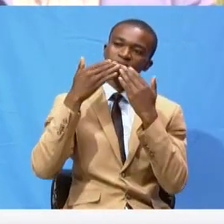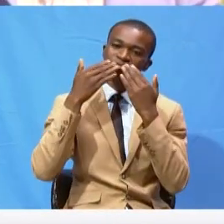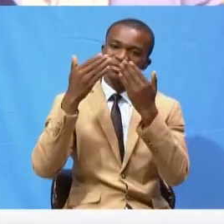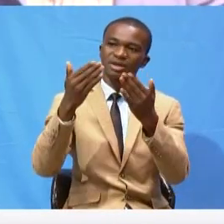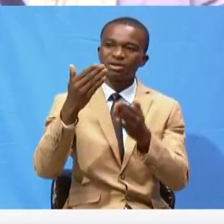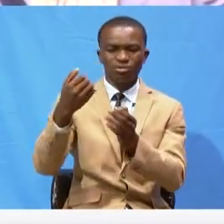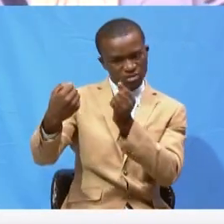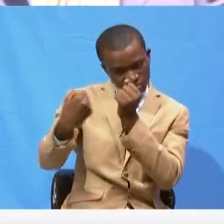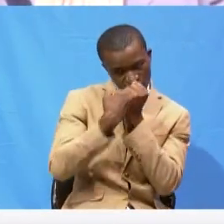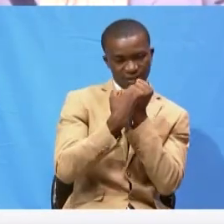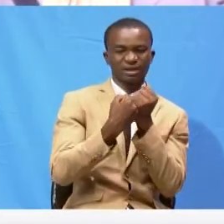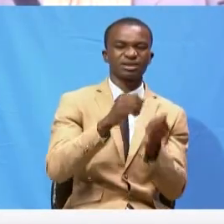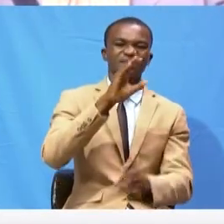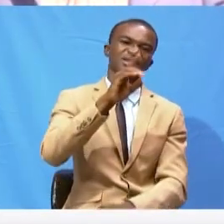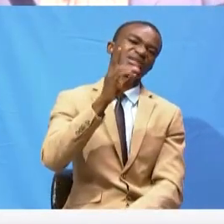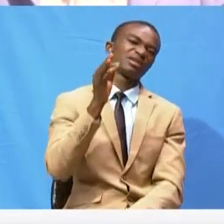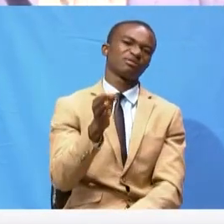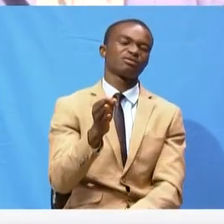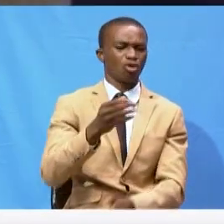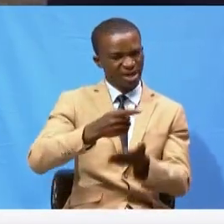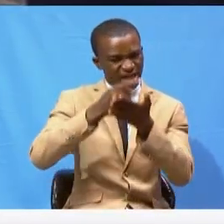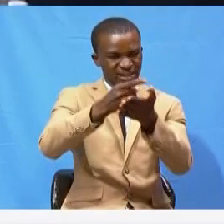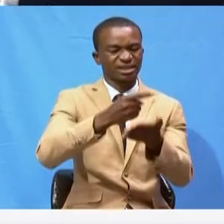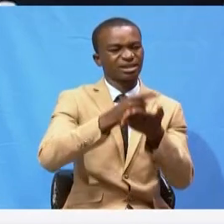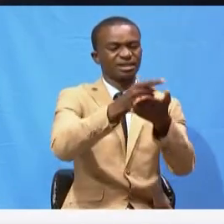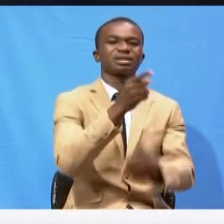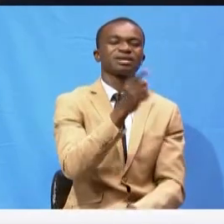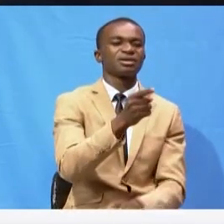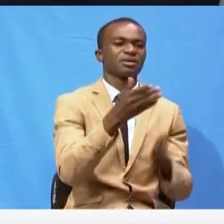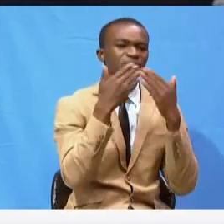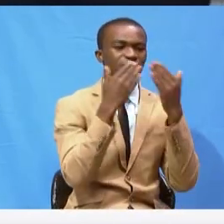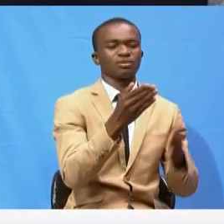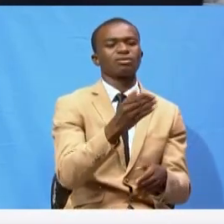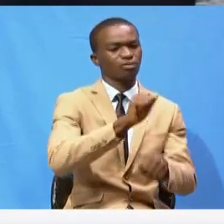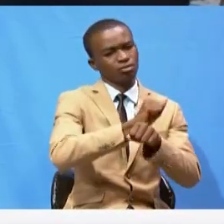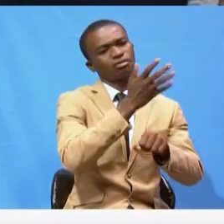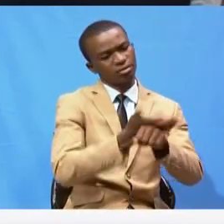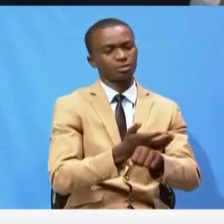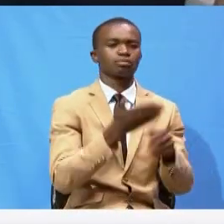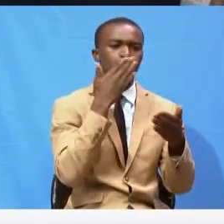hakutwanuka mwane hakwanuka mlimo kana ou kwa kamama wa kuzoboloka.